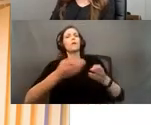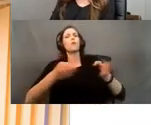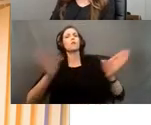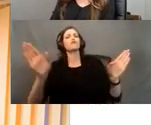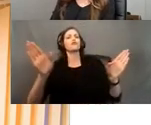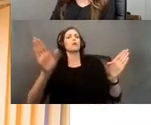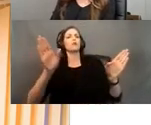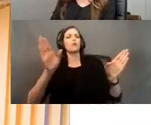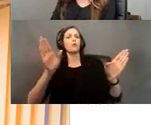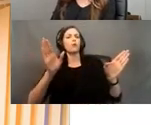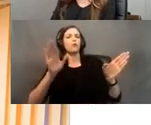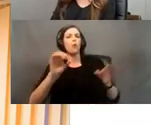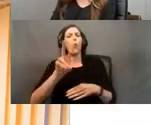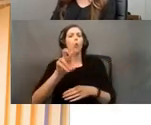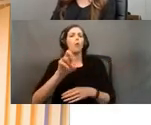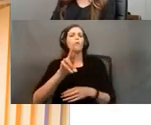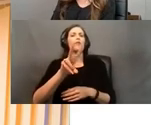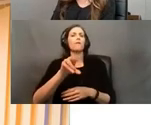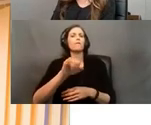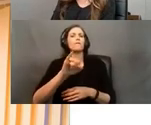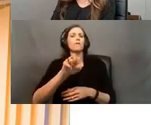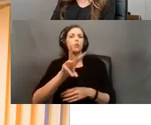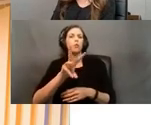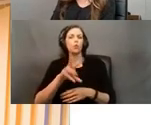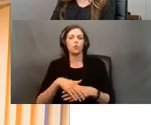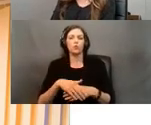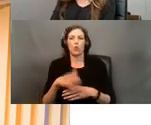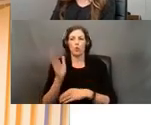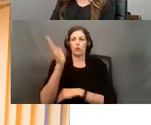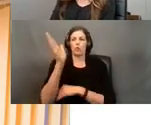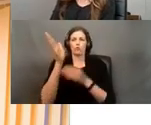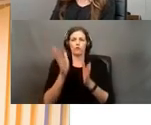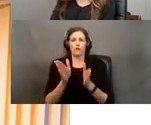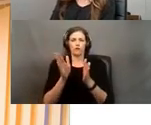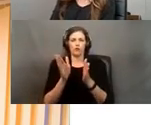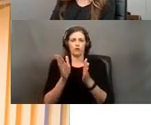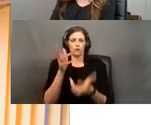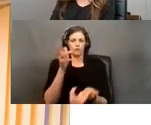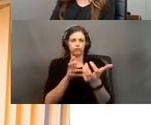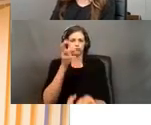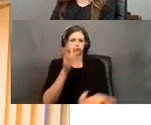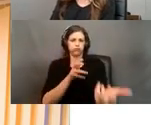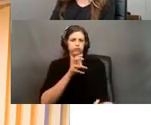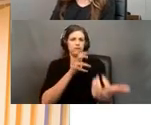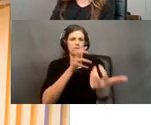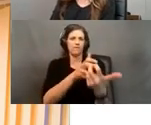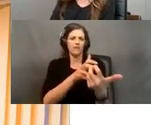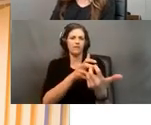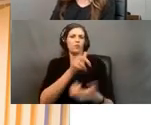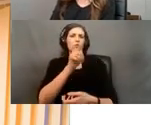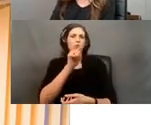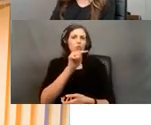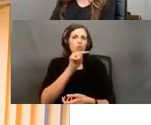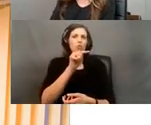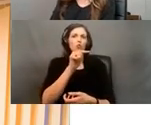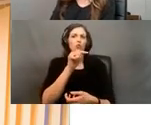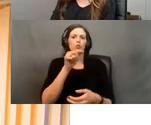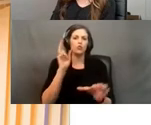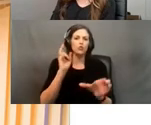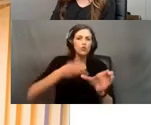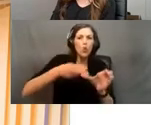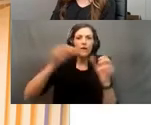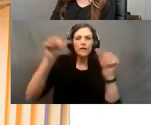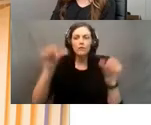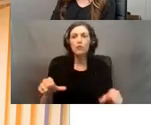the presenter will kind of calibrate what they do based on who comes up to the poster. Sometimes one